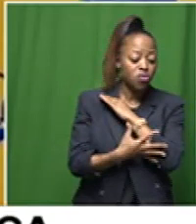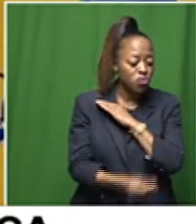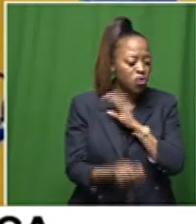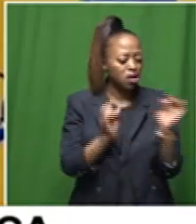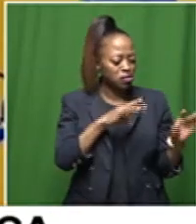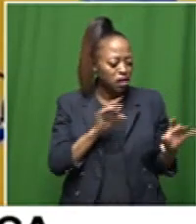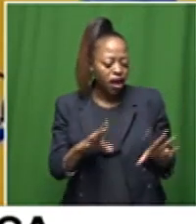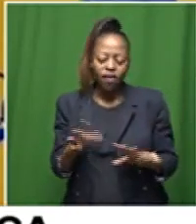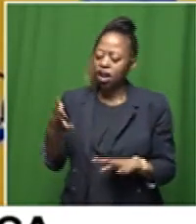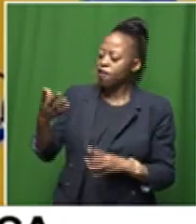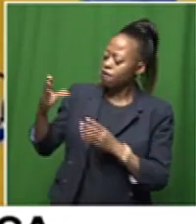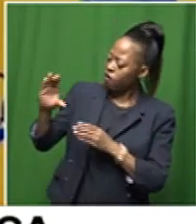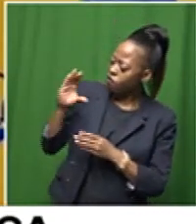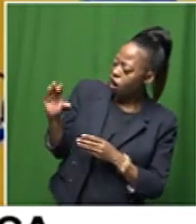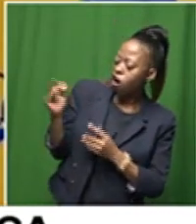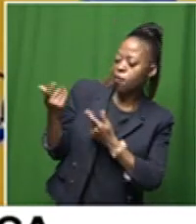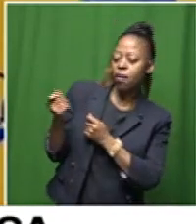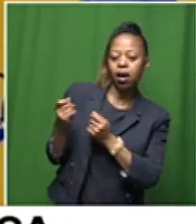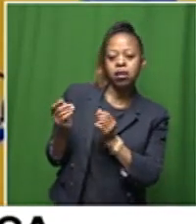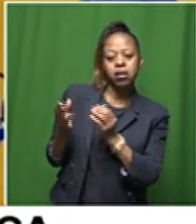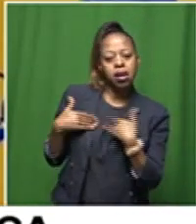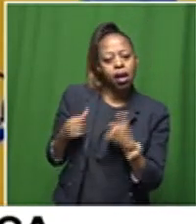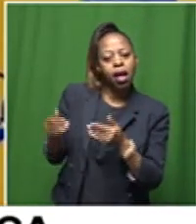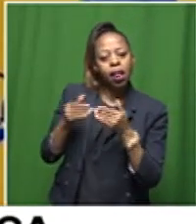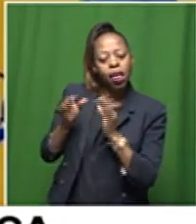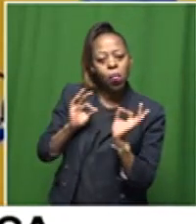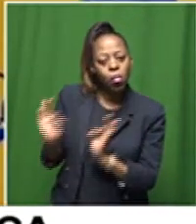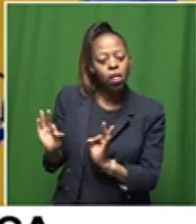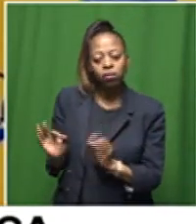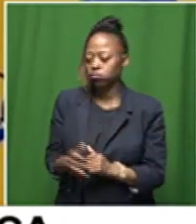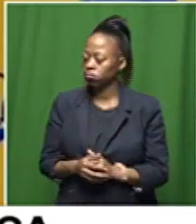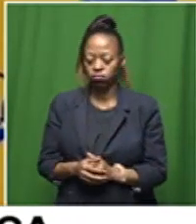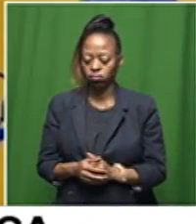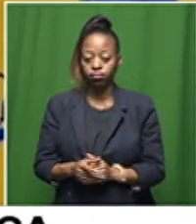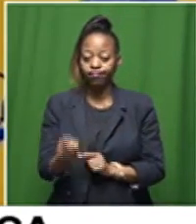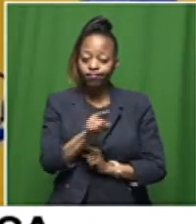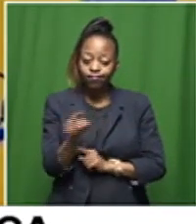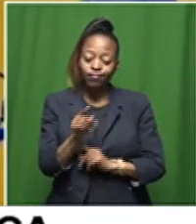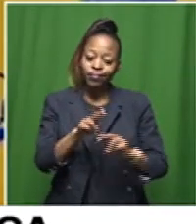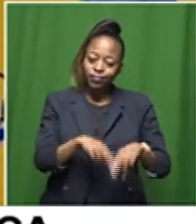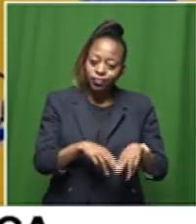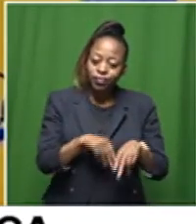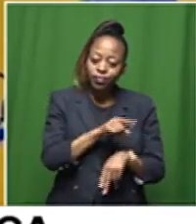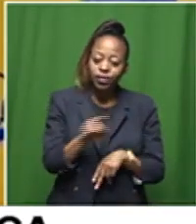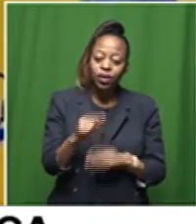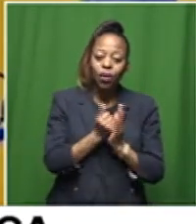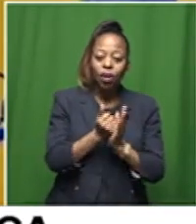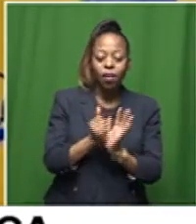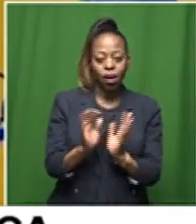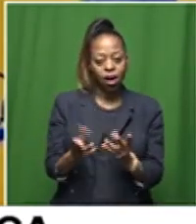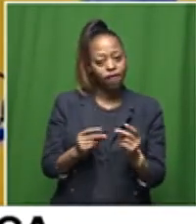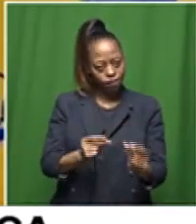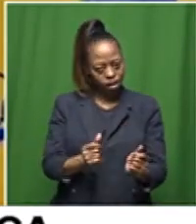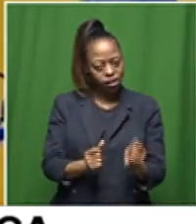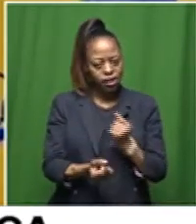to healthcare. Everyone who needs healthcare, it must depend on how we triage you. If you are an